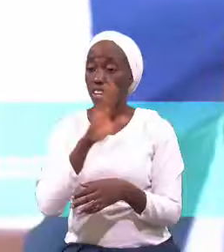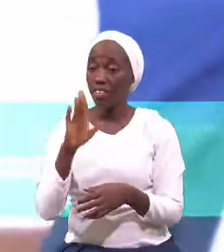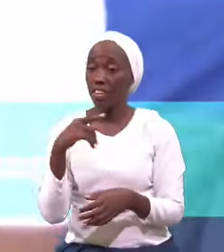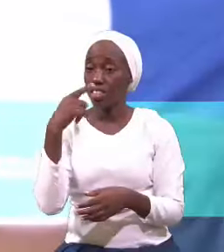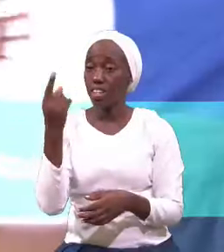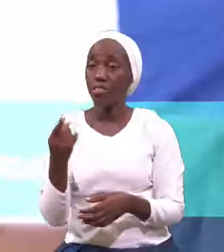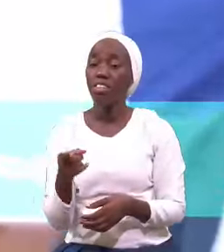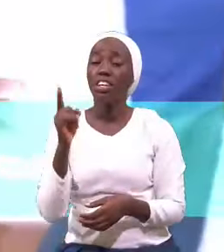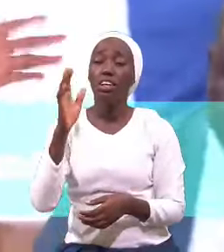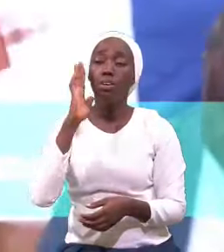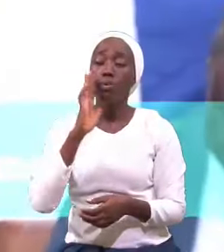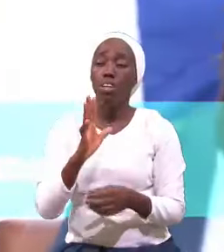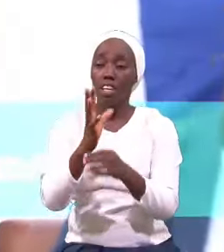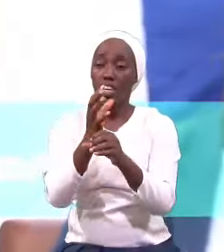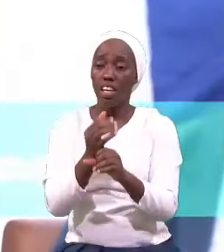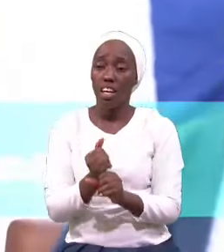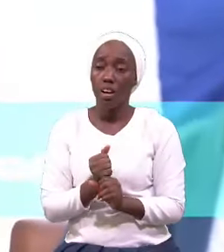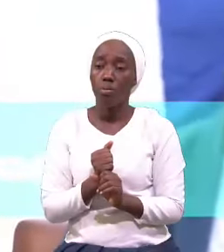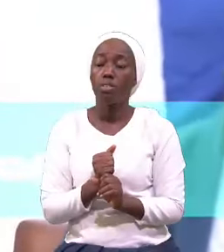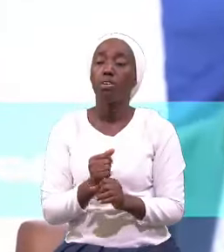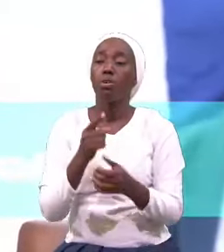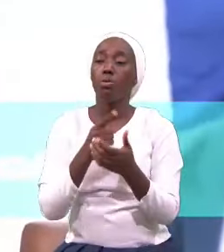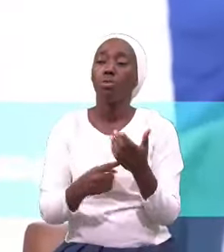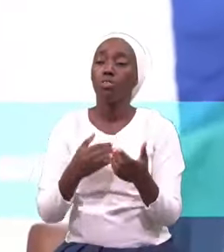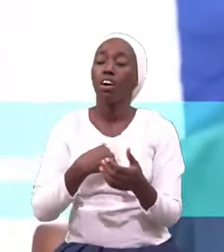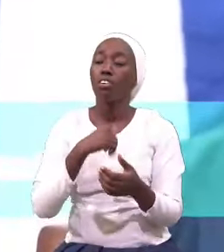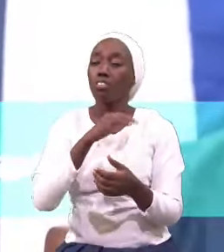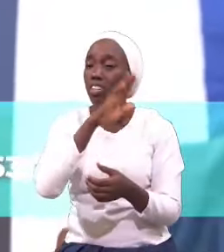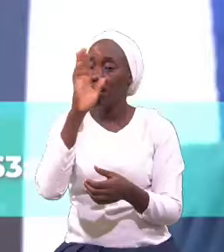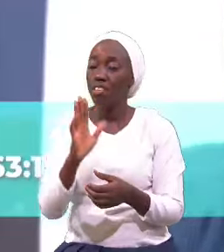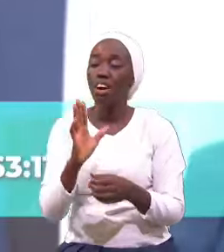He will accomplish what you have never accomplished.